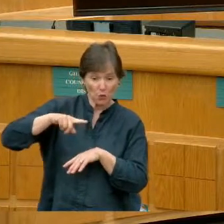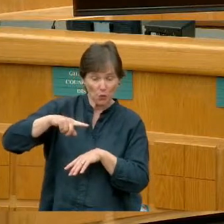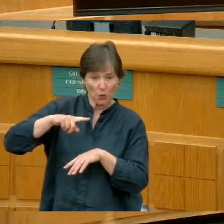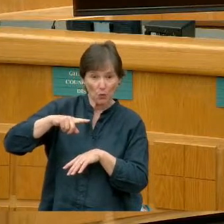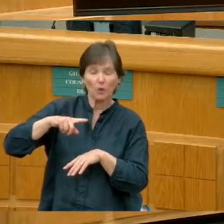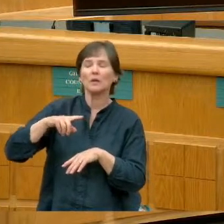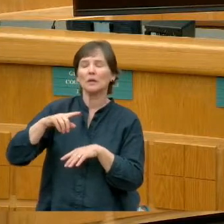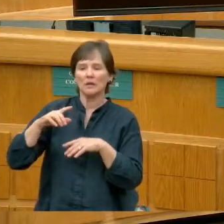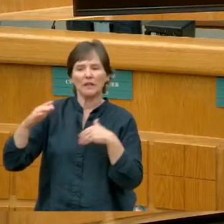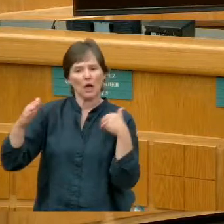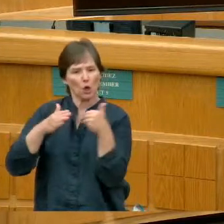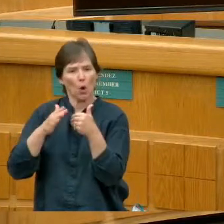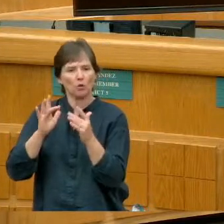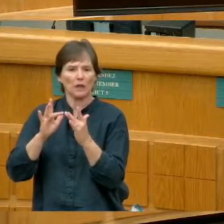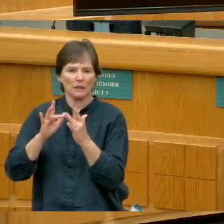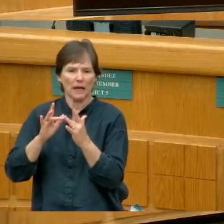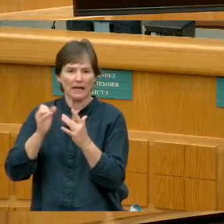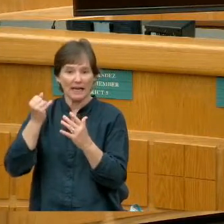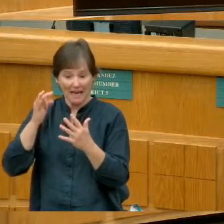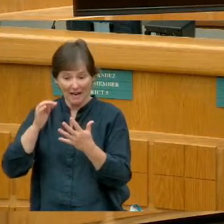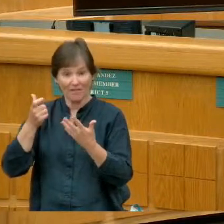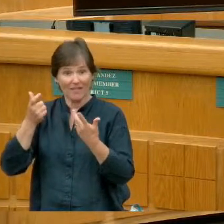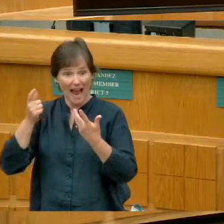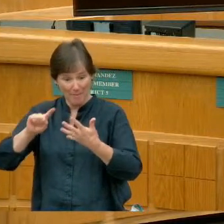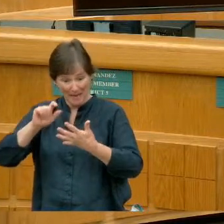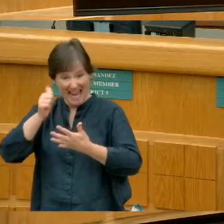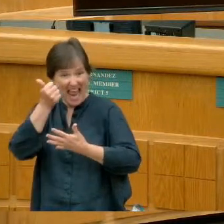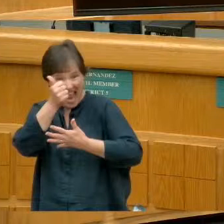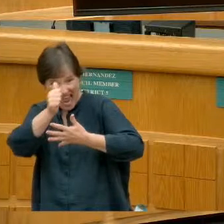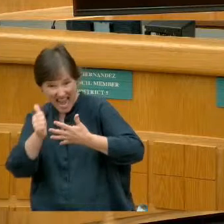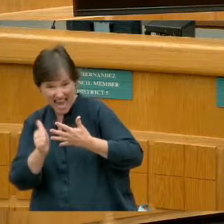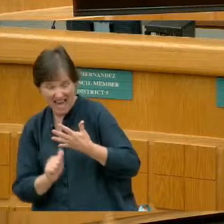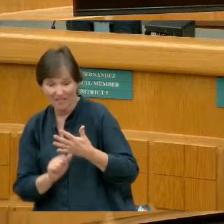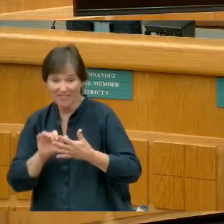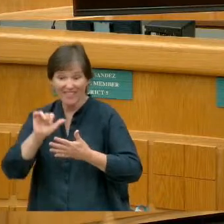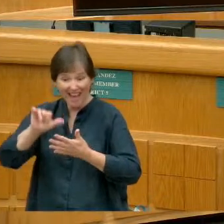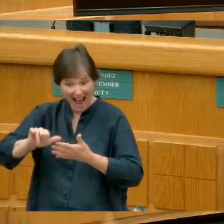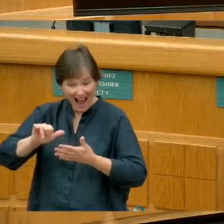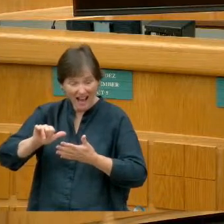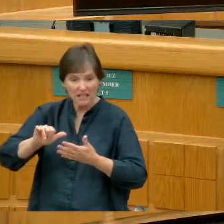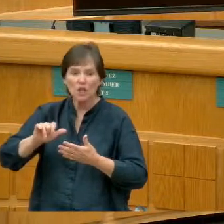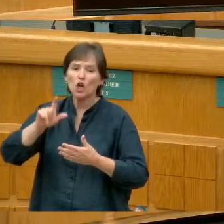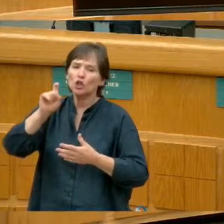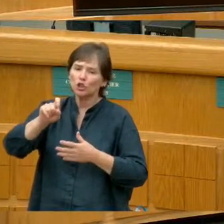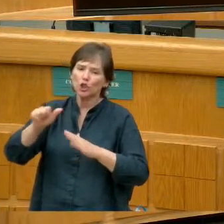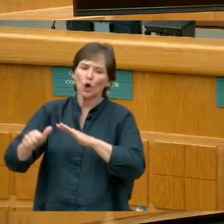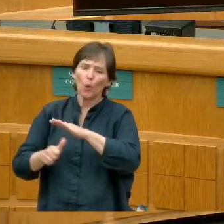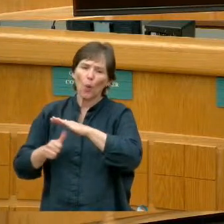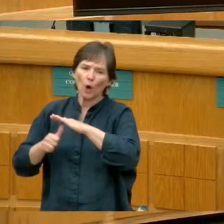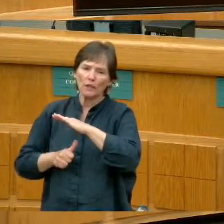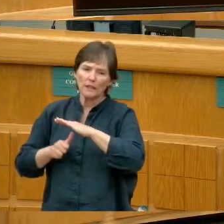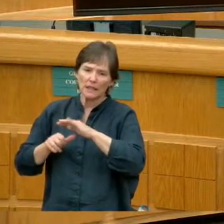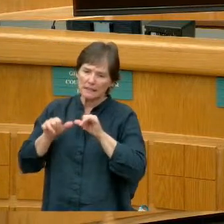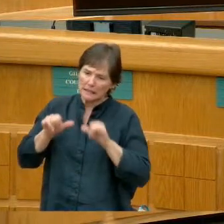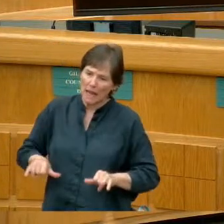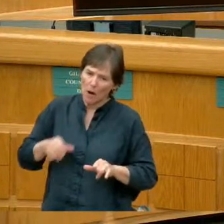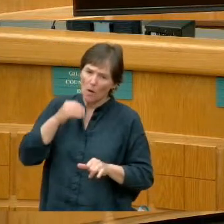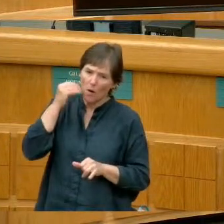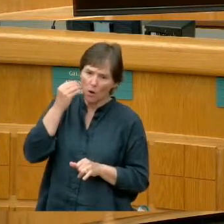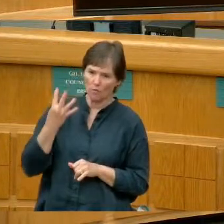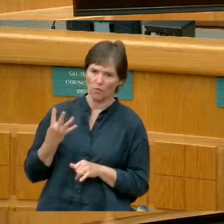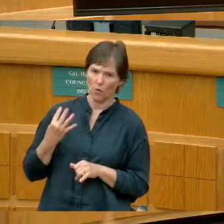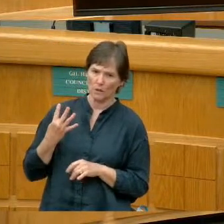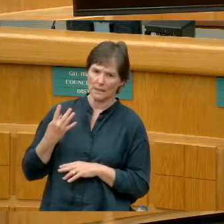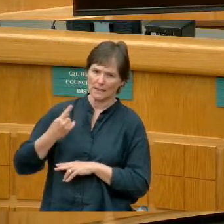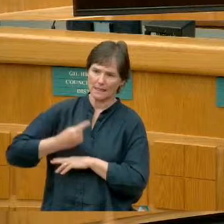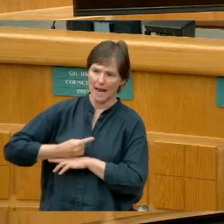any of the above applies to you, you should be in quarantine. Stay at home for 14 days after your last